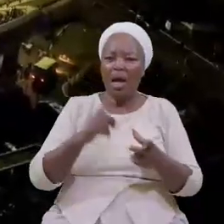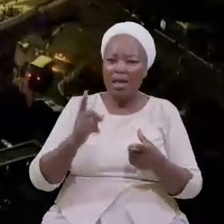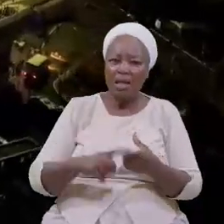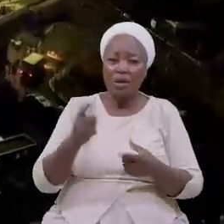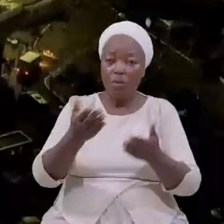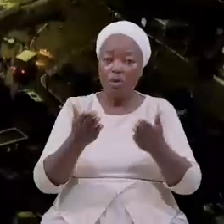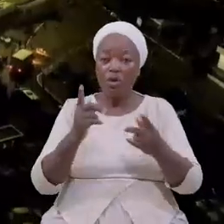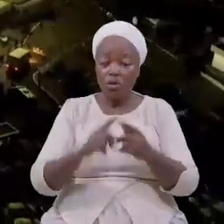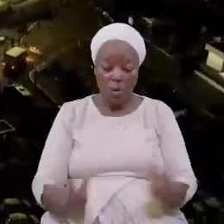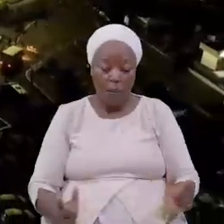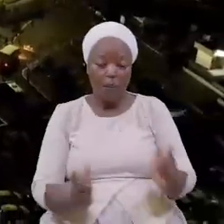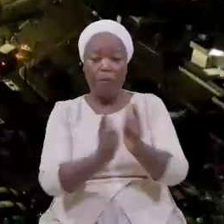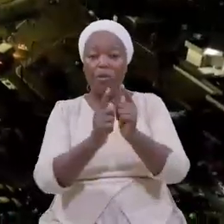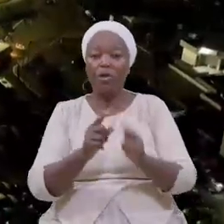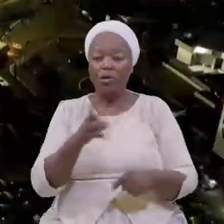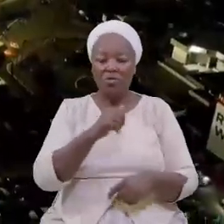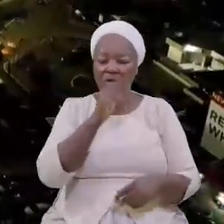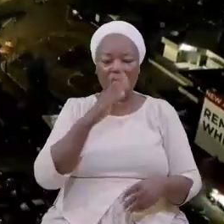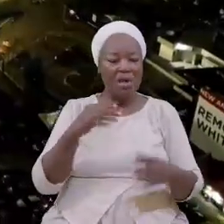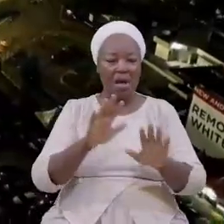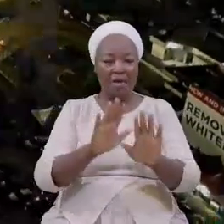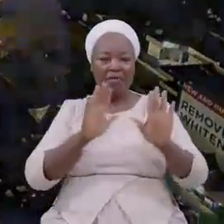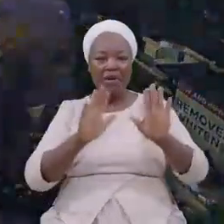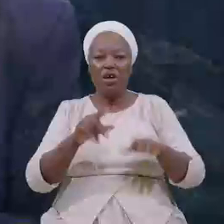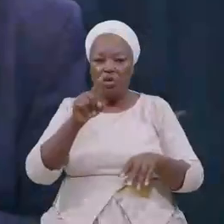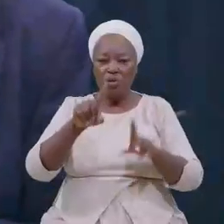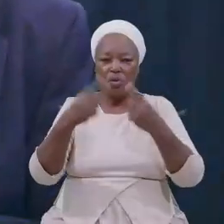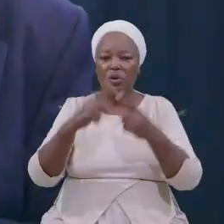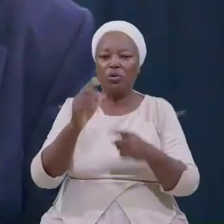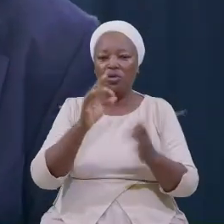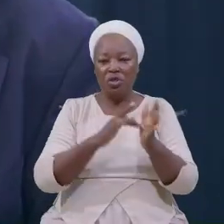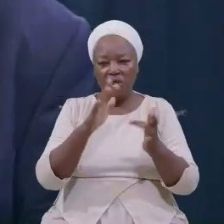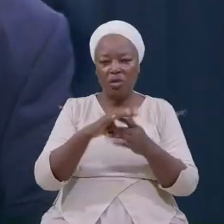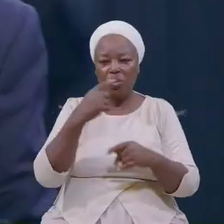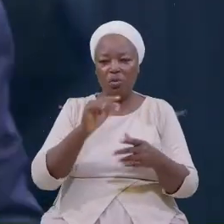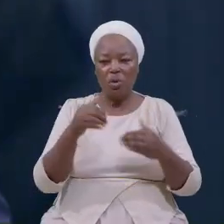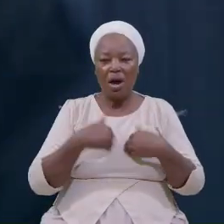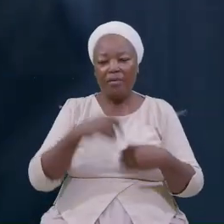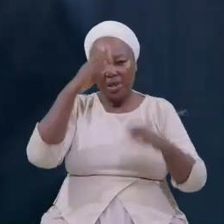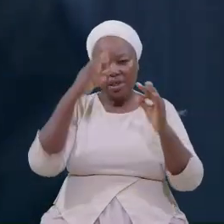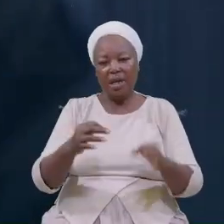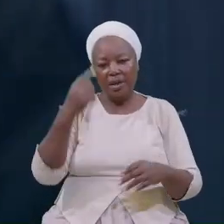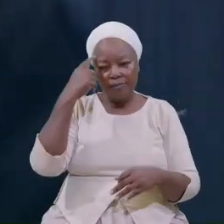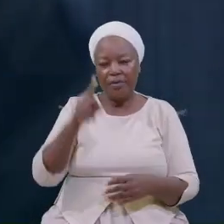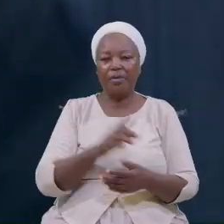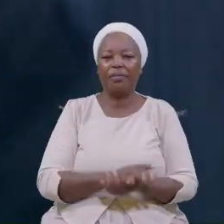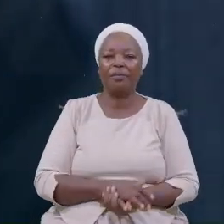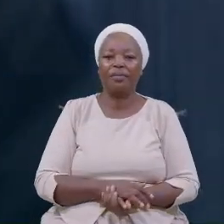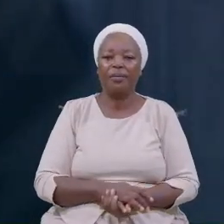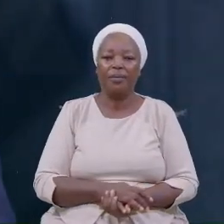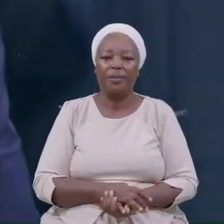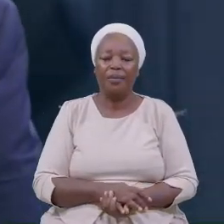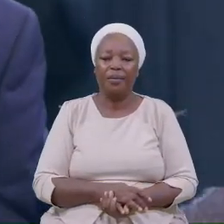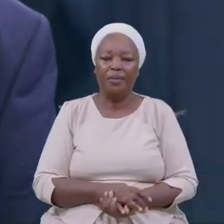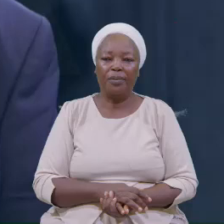you, you will not be afraid. You will go to Jesus you have decided for. And don't suffer away any breath, so now see